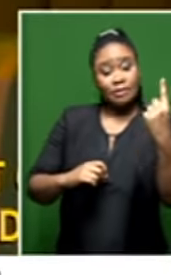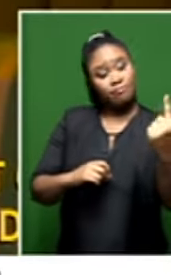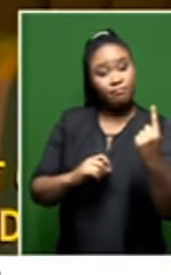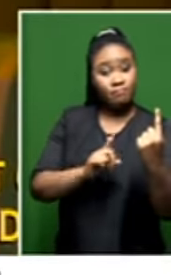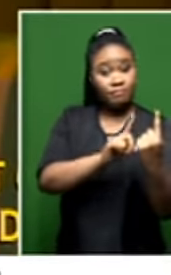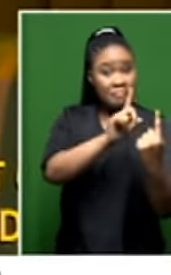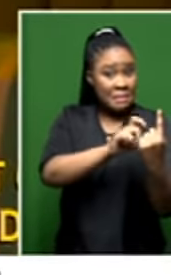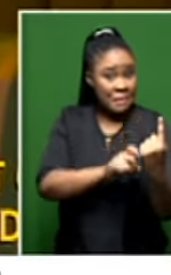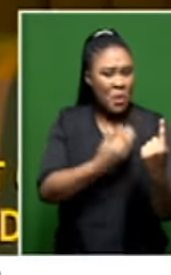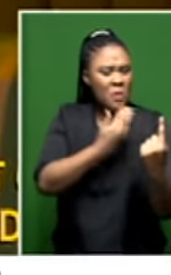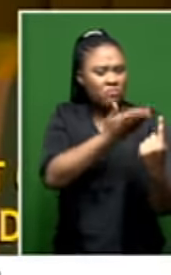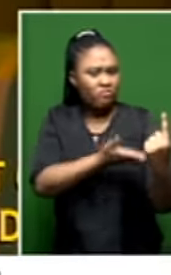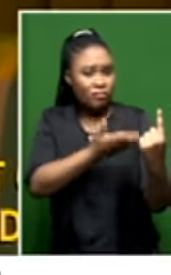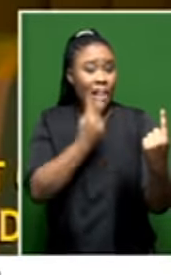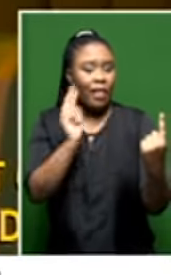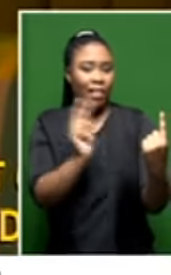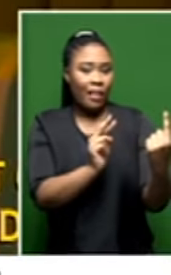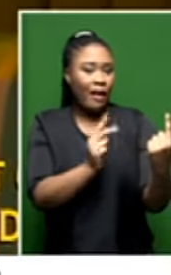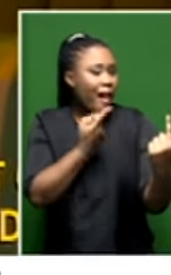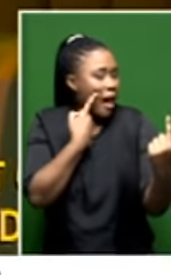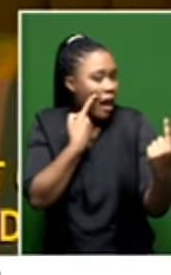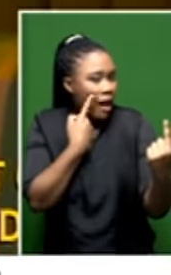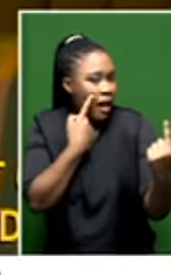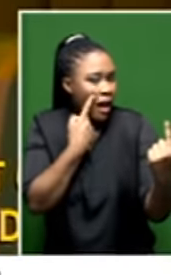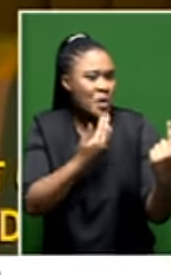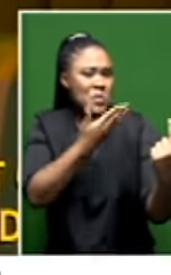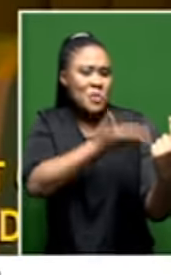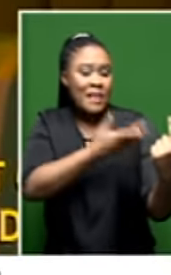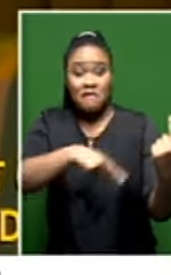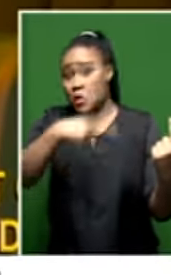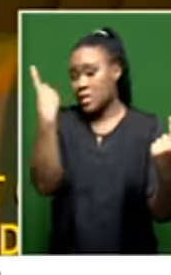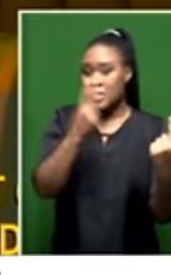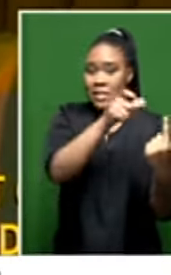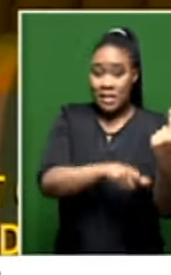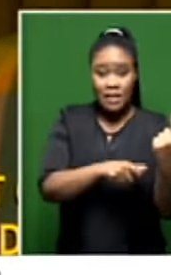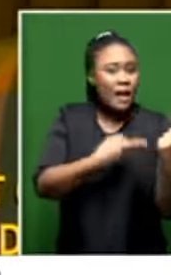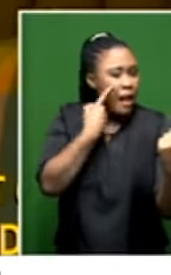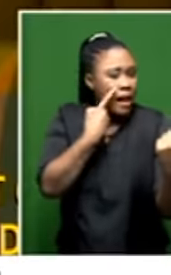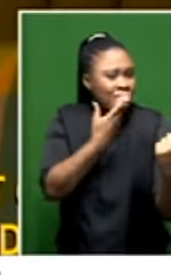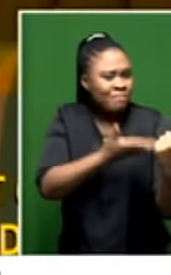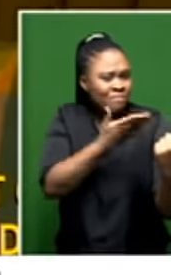I'll come to you, Chris. Let's have a look and see what your views are on our very first candidate we'll see today.